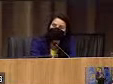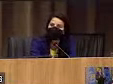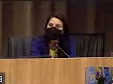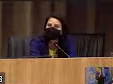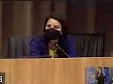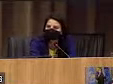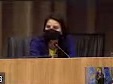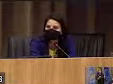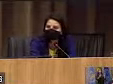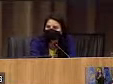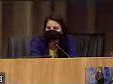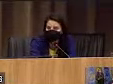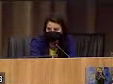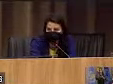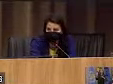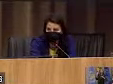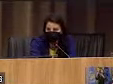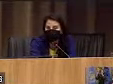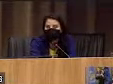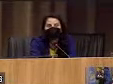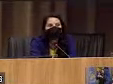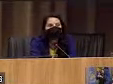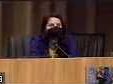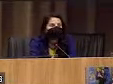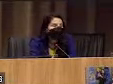also use the same electronic